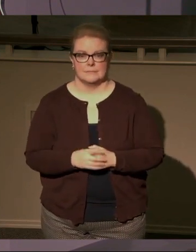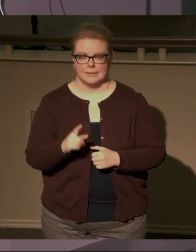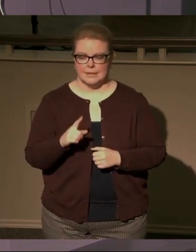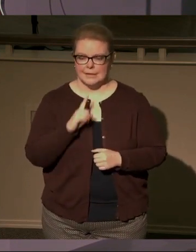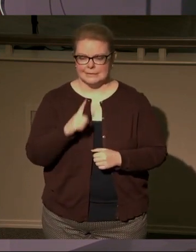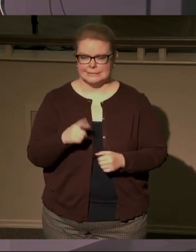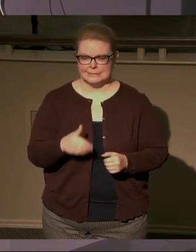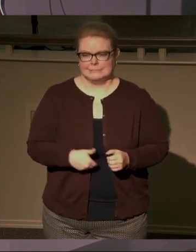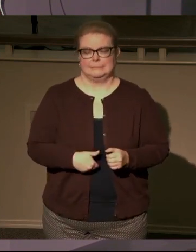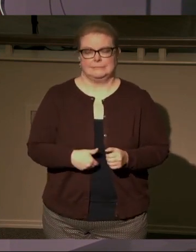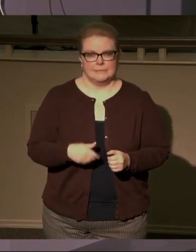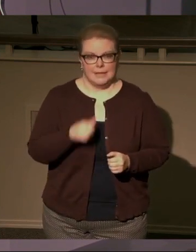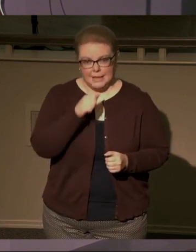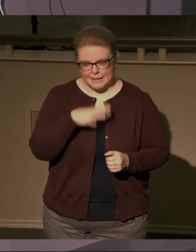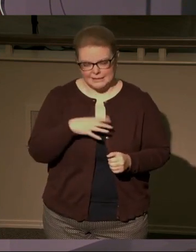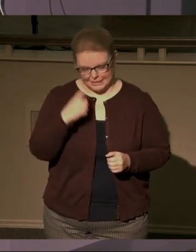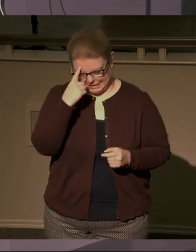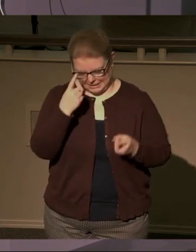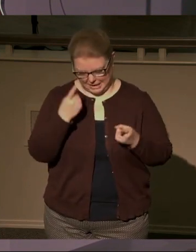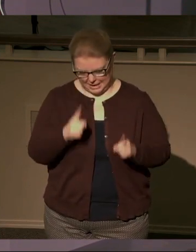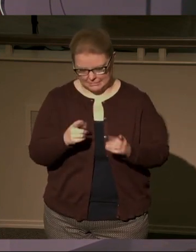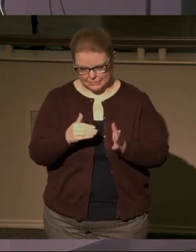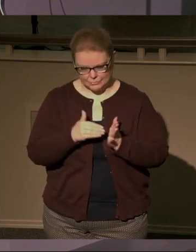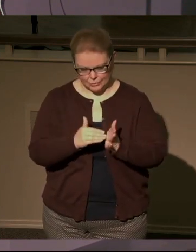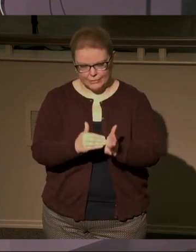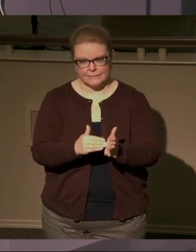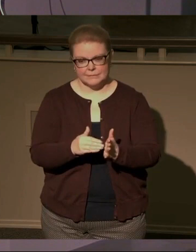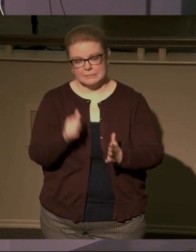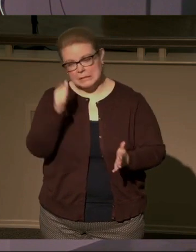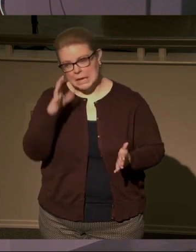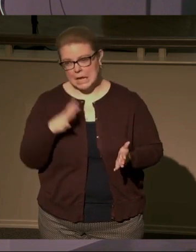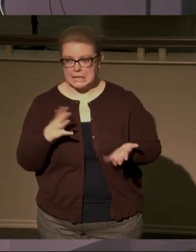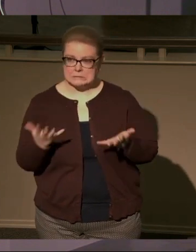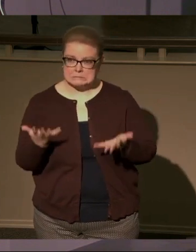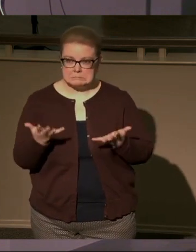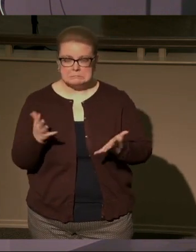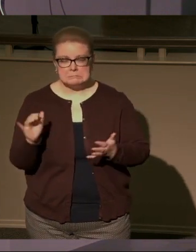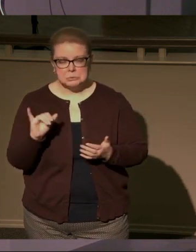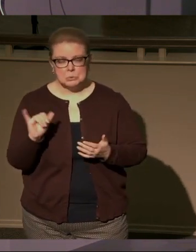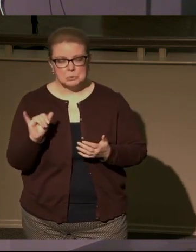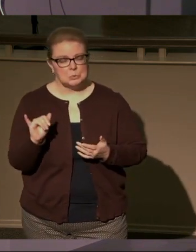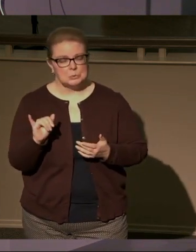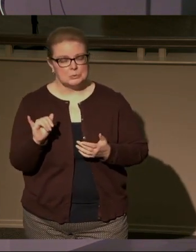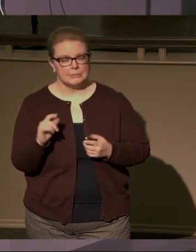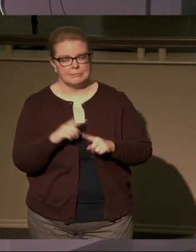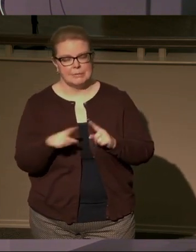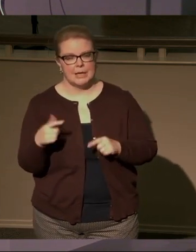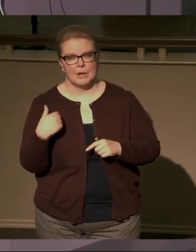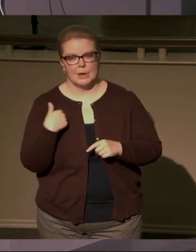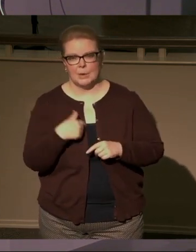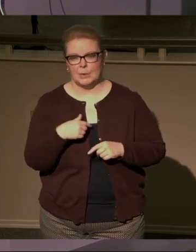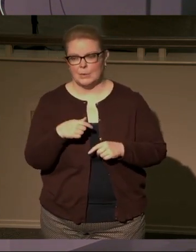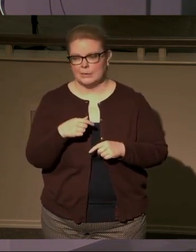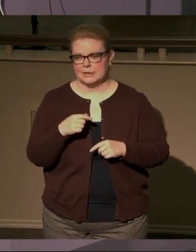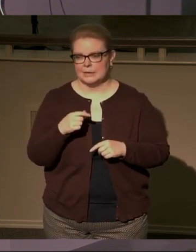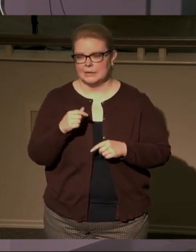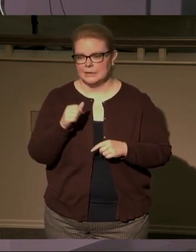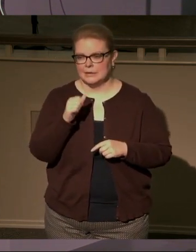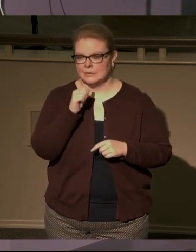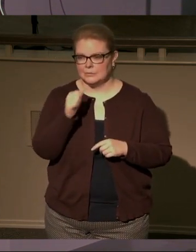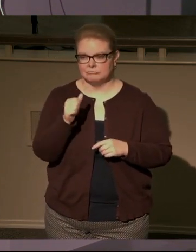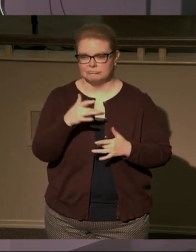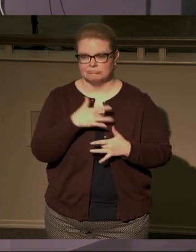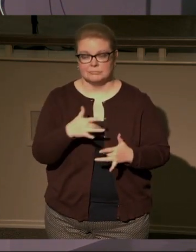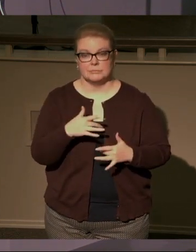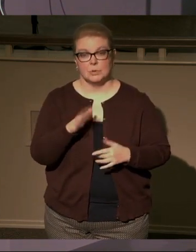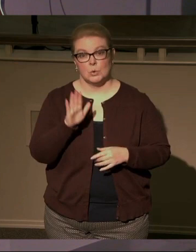think this happens to you often. Guys, it happens to us as well, but we just don't chalk the same kind of hours. Your